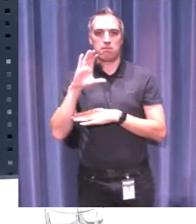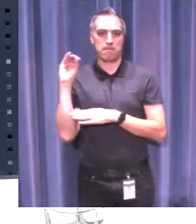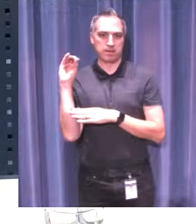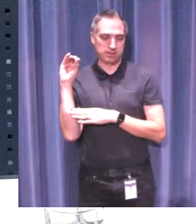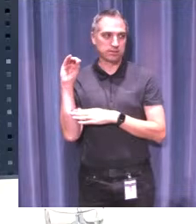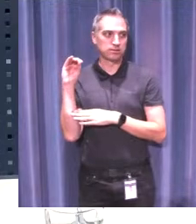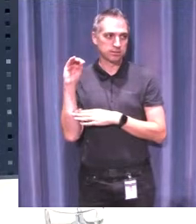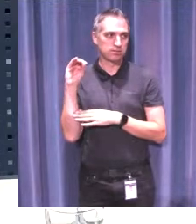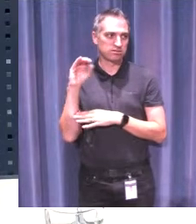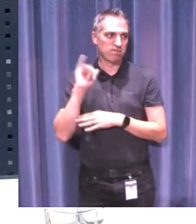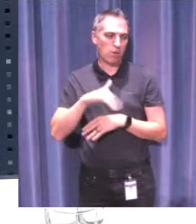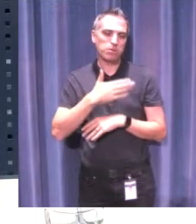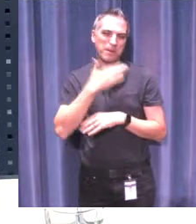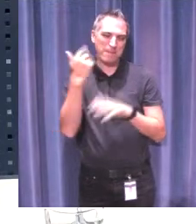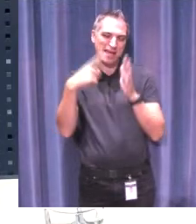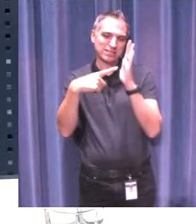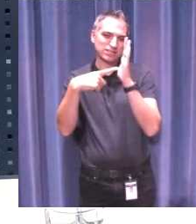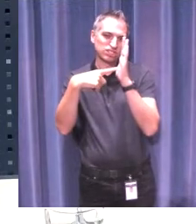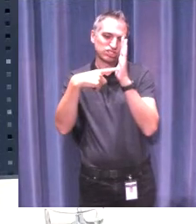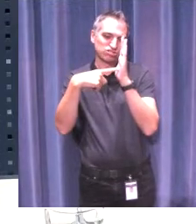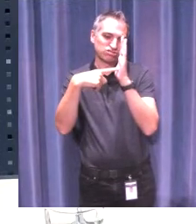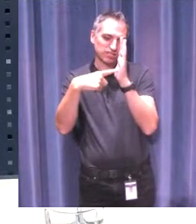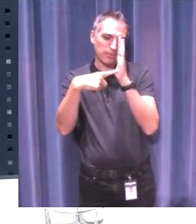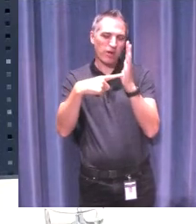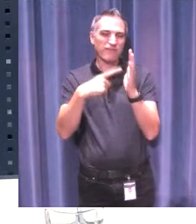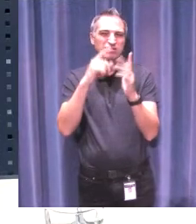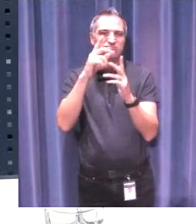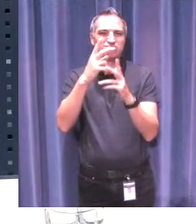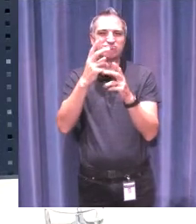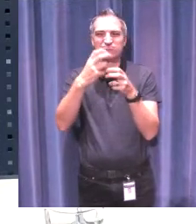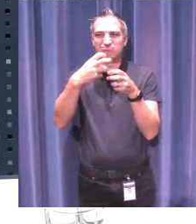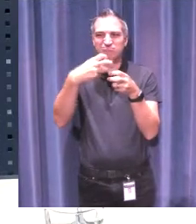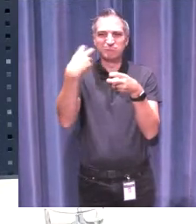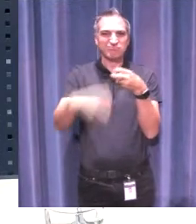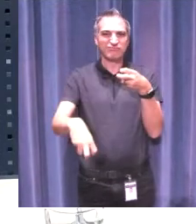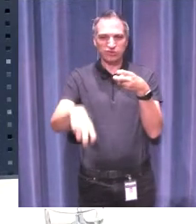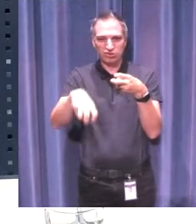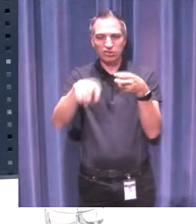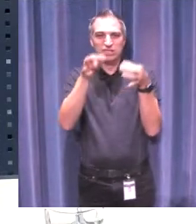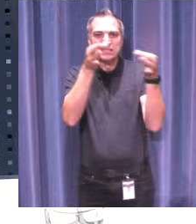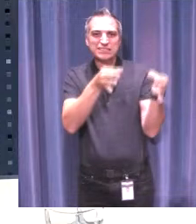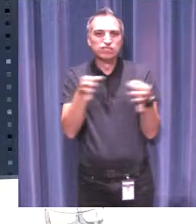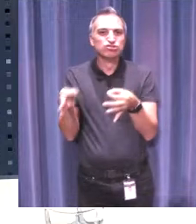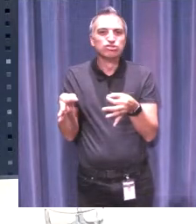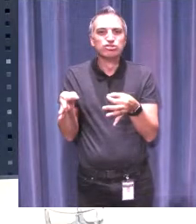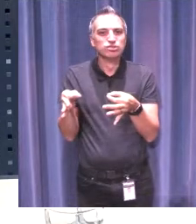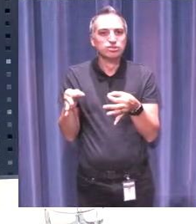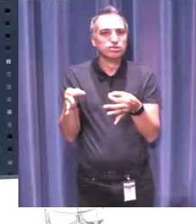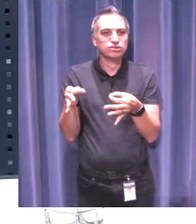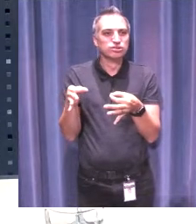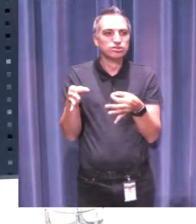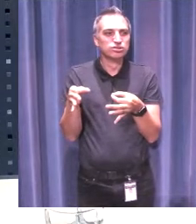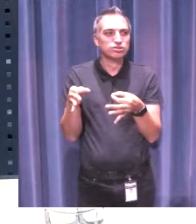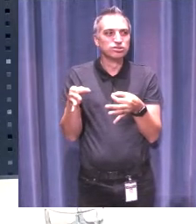the best example of a difficult decision, because it is, you never want to